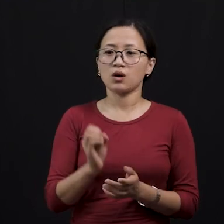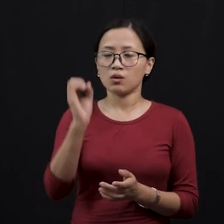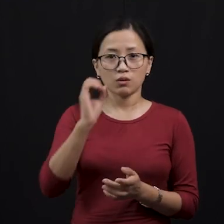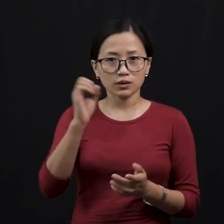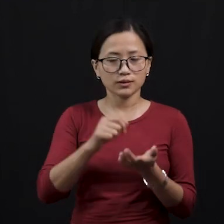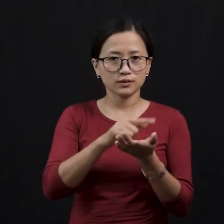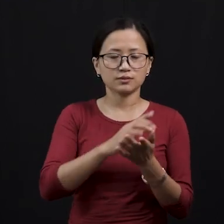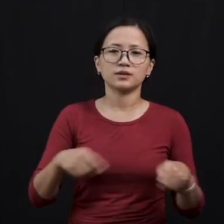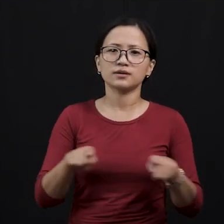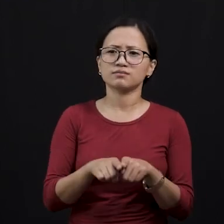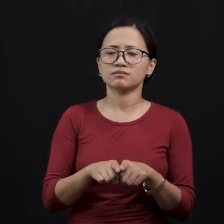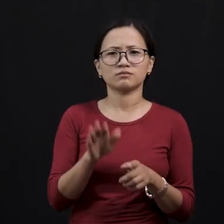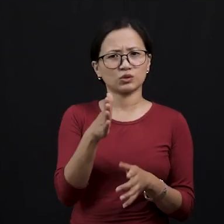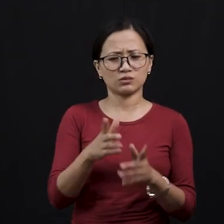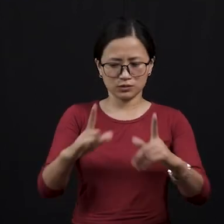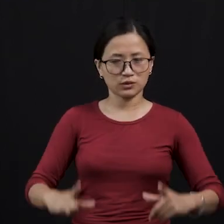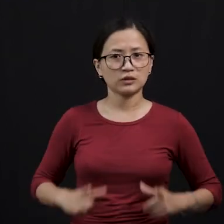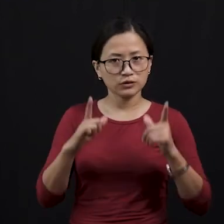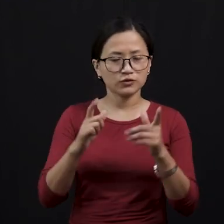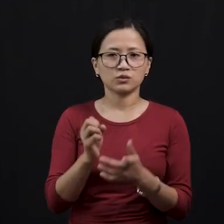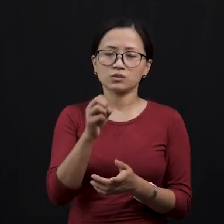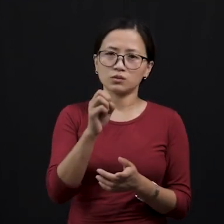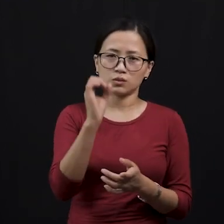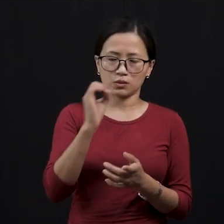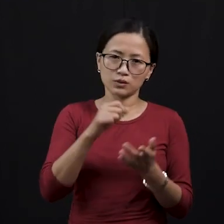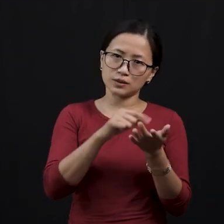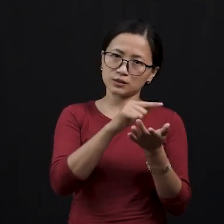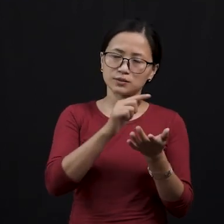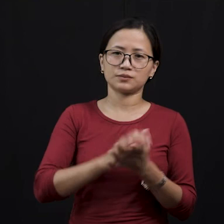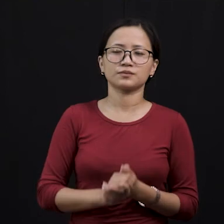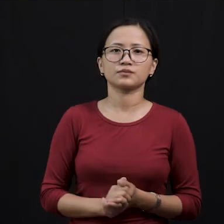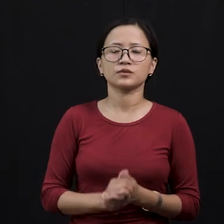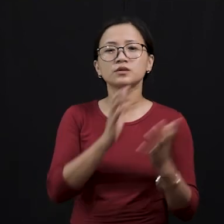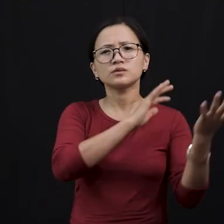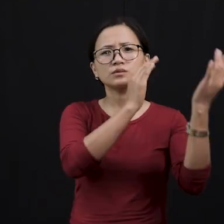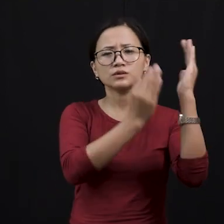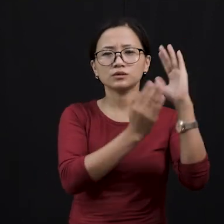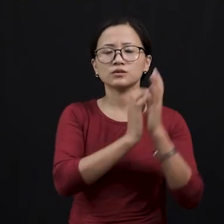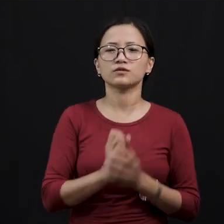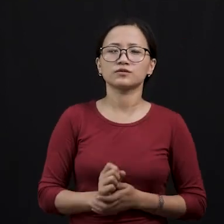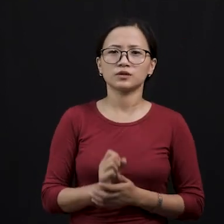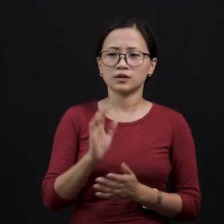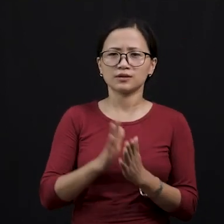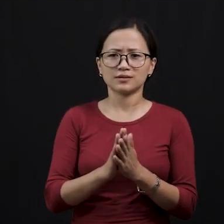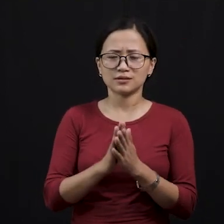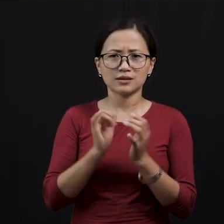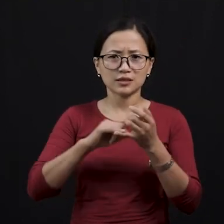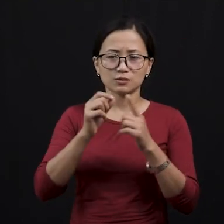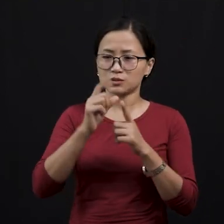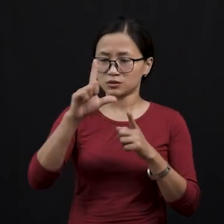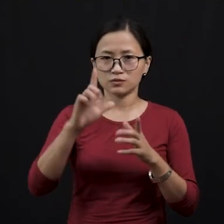and what is it? What is the presence of a specific feature, okay,